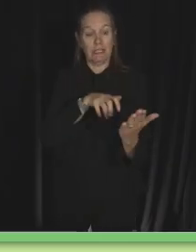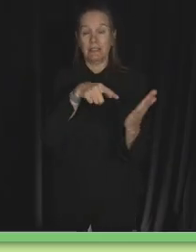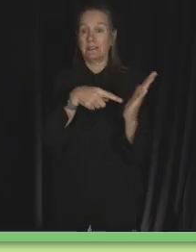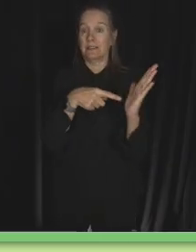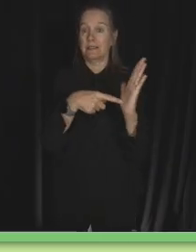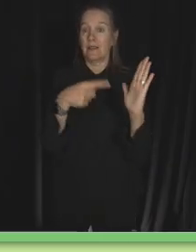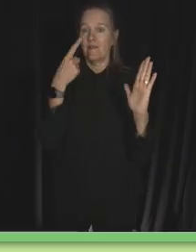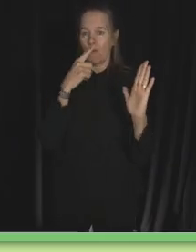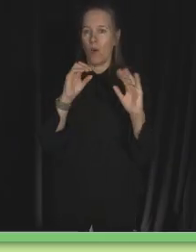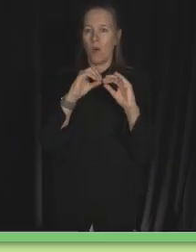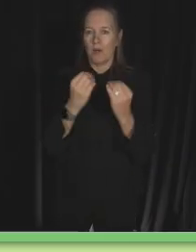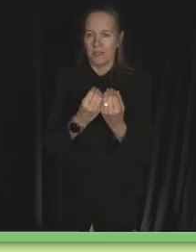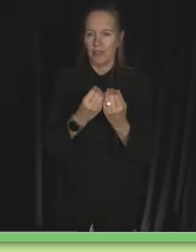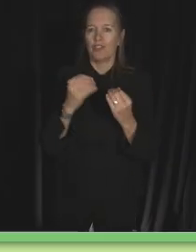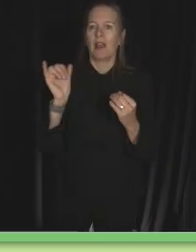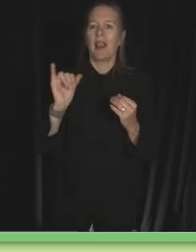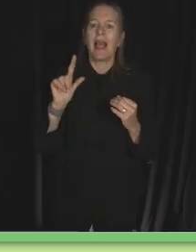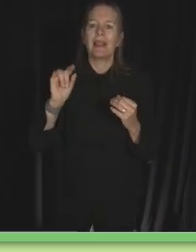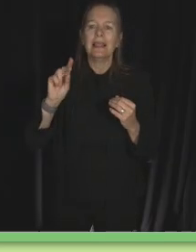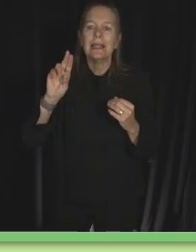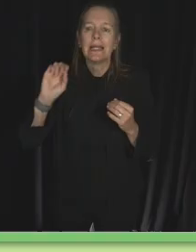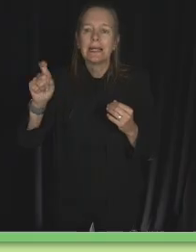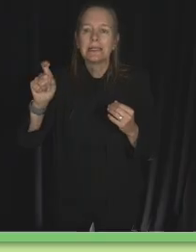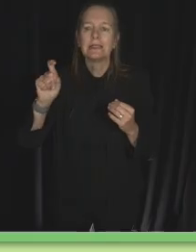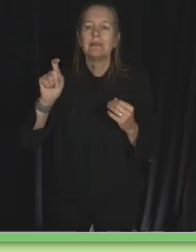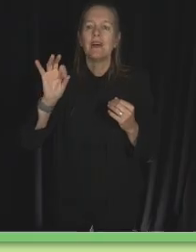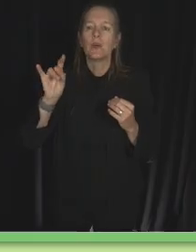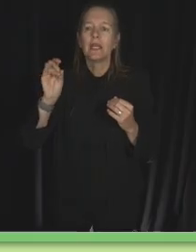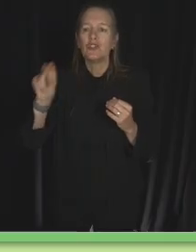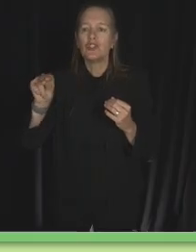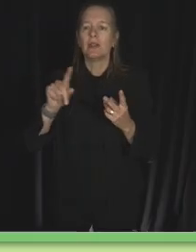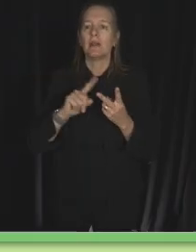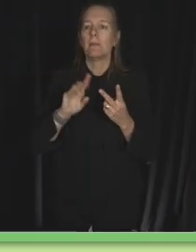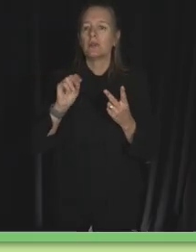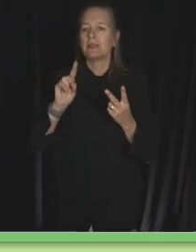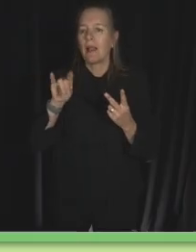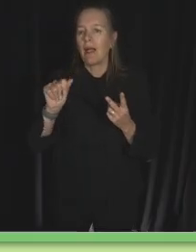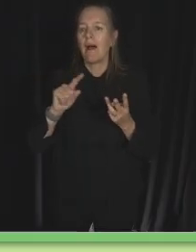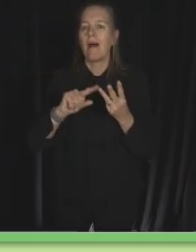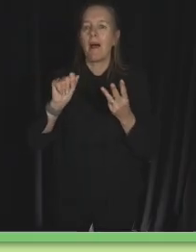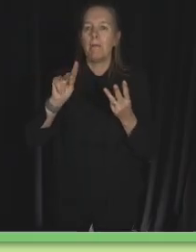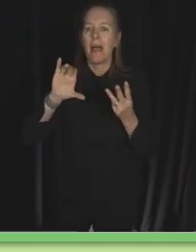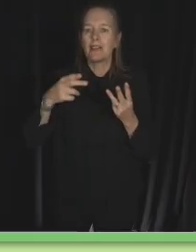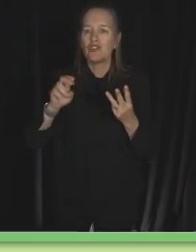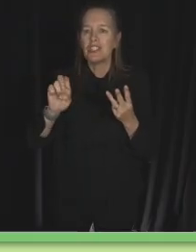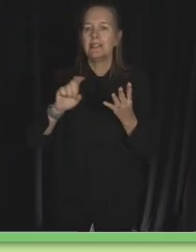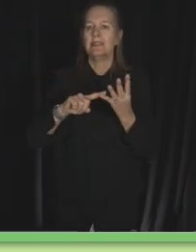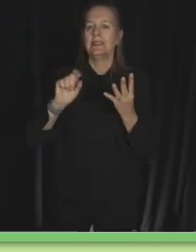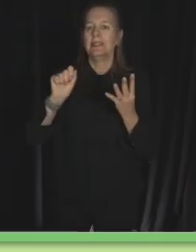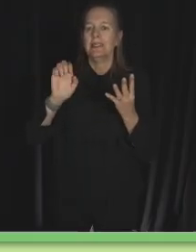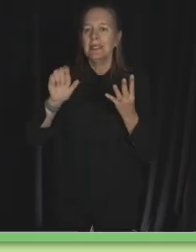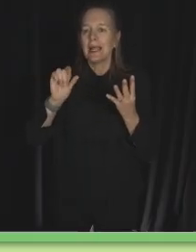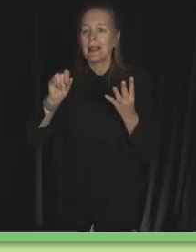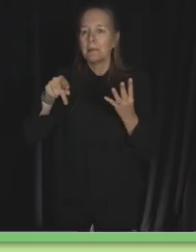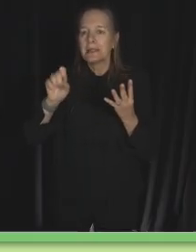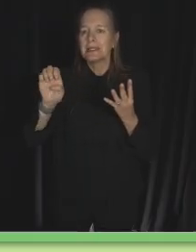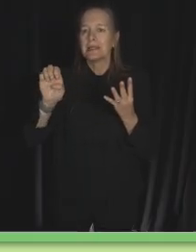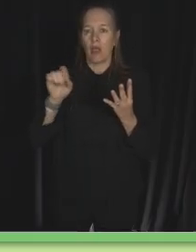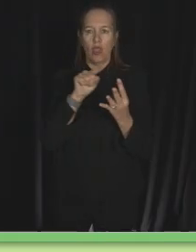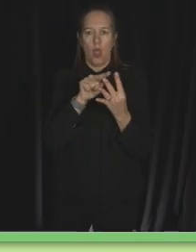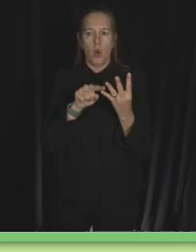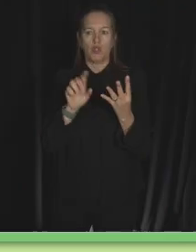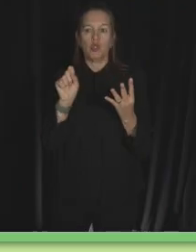for organizations like the Linux Foundation, like Mozilla, like Apache, like Eclipse. Those are going to be stewards,